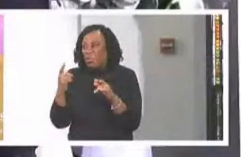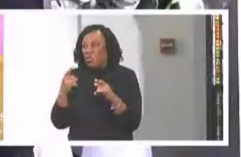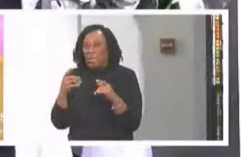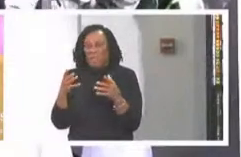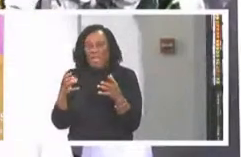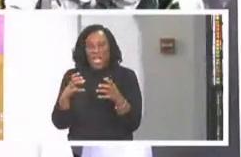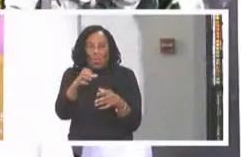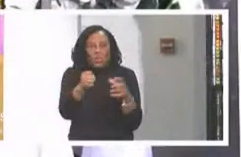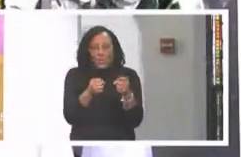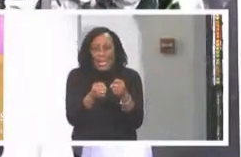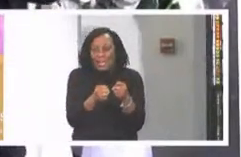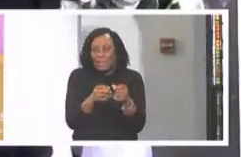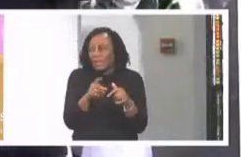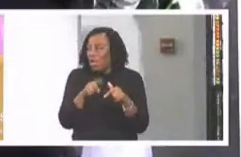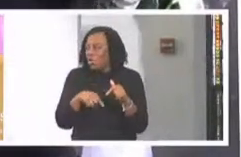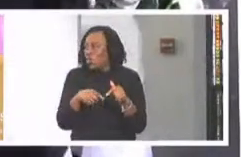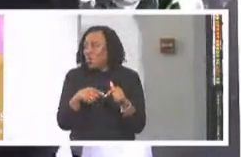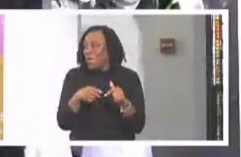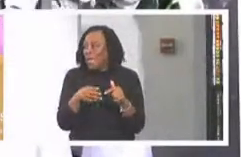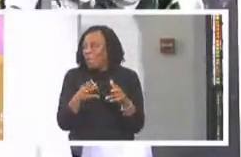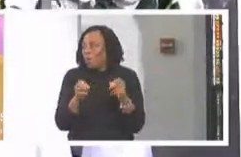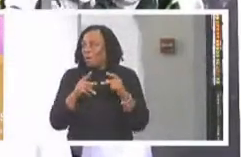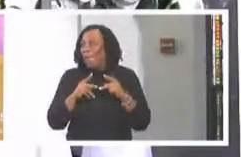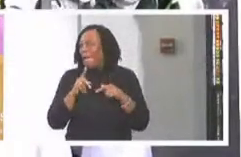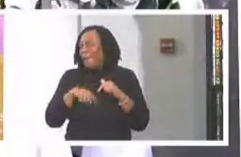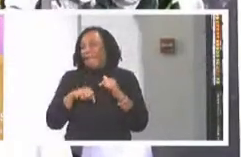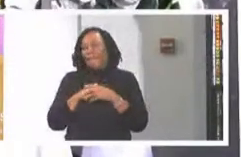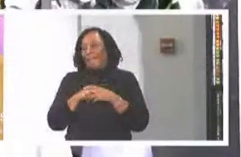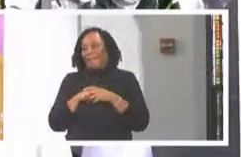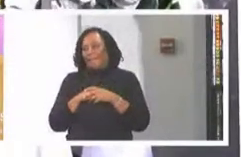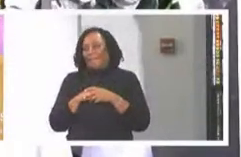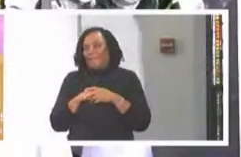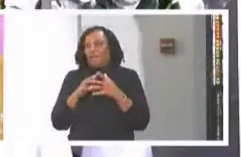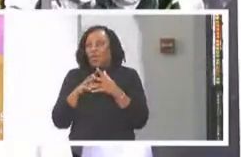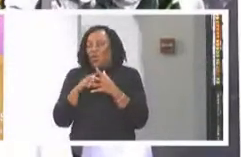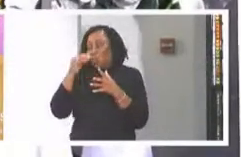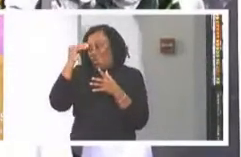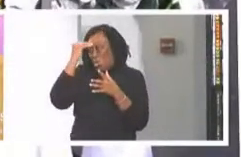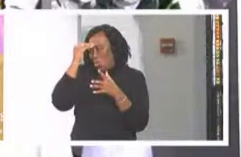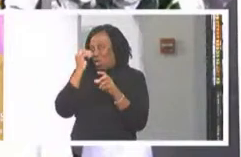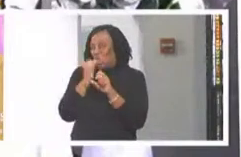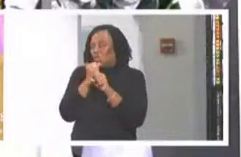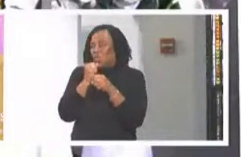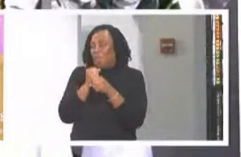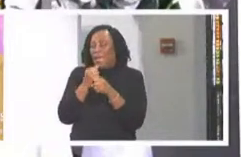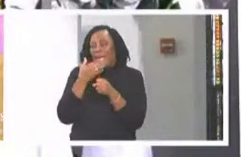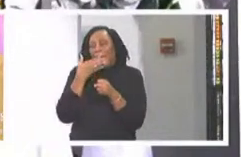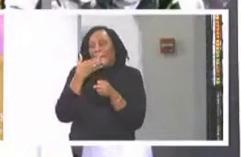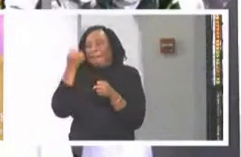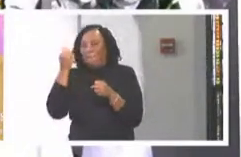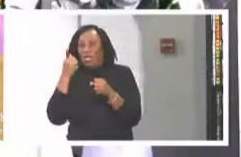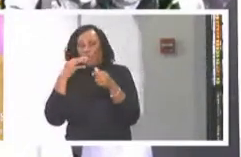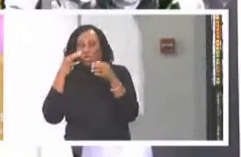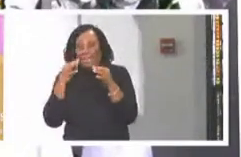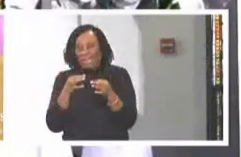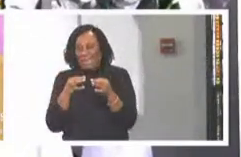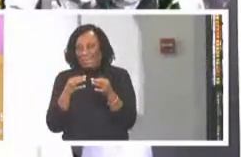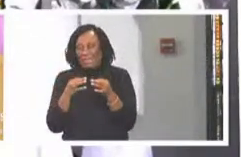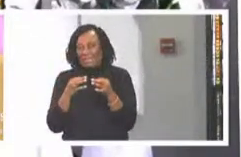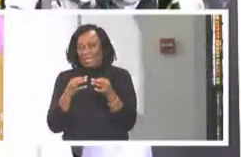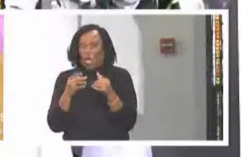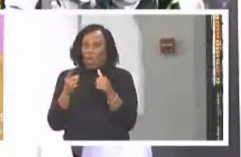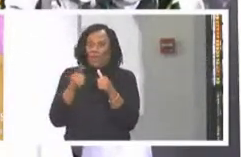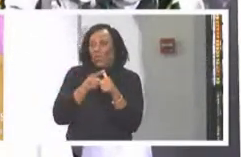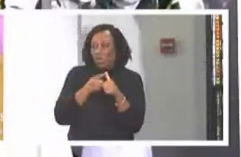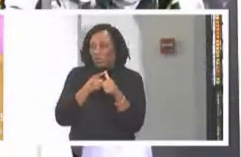ain't coming back. So God says, so learn to make better decisions up front, and you won't have to cry and weep in the